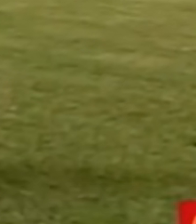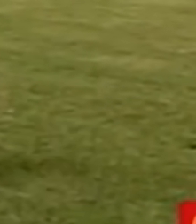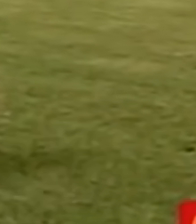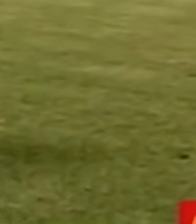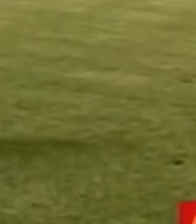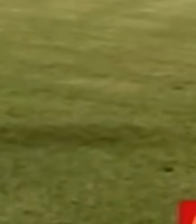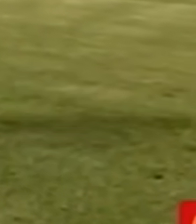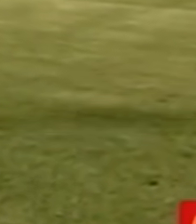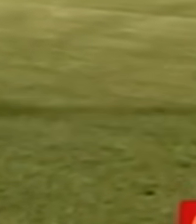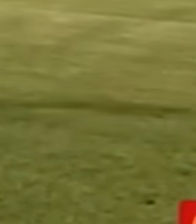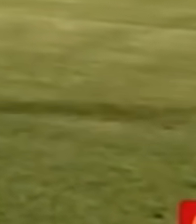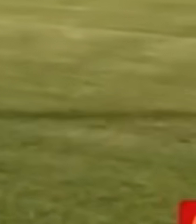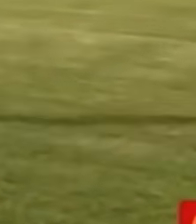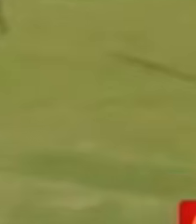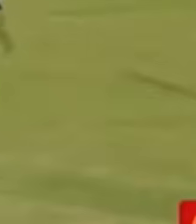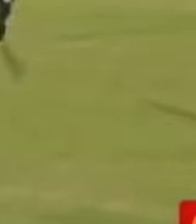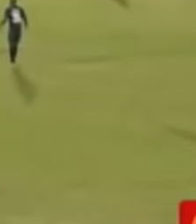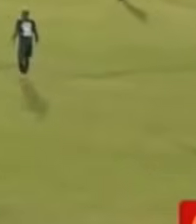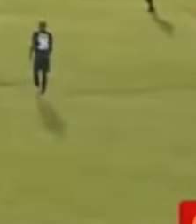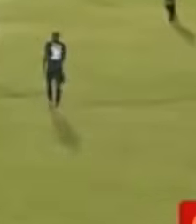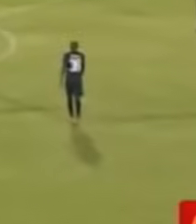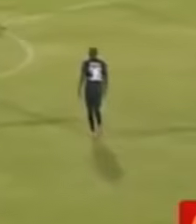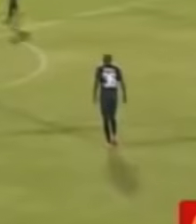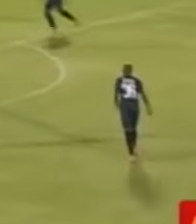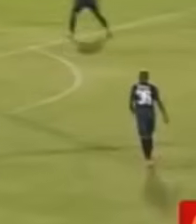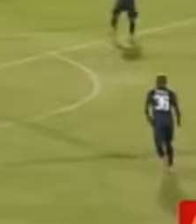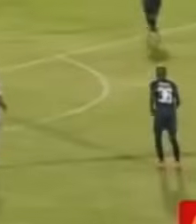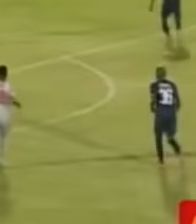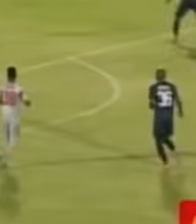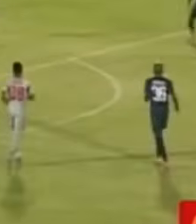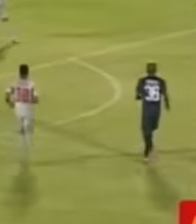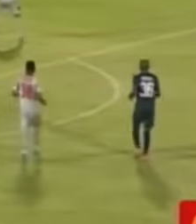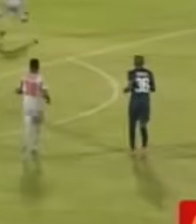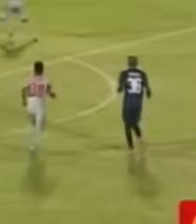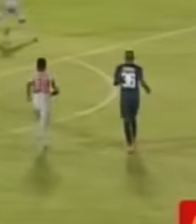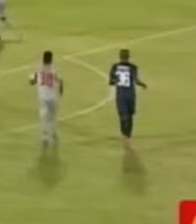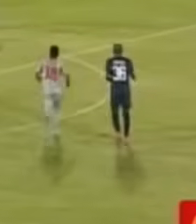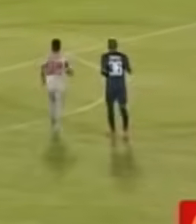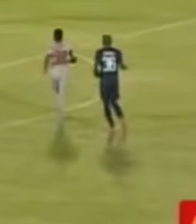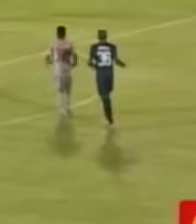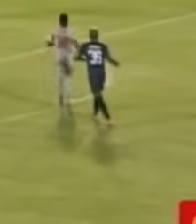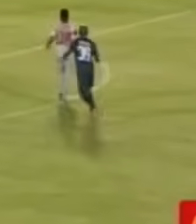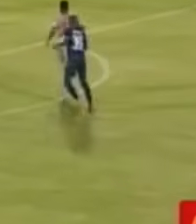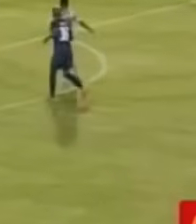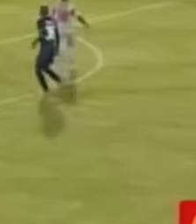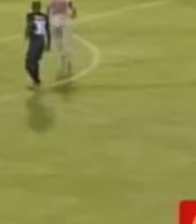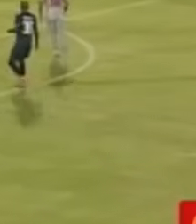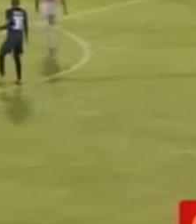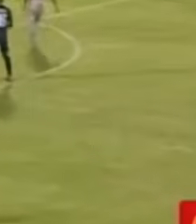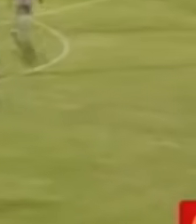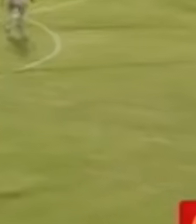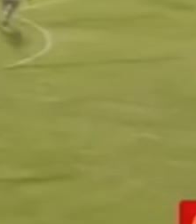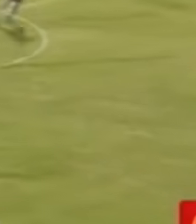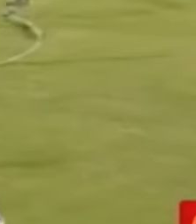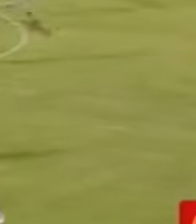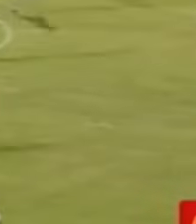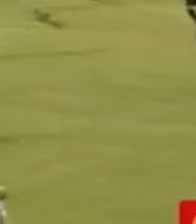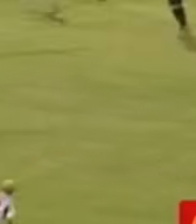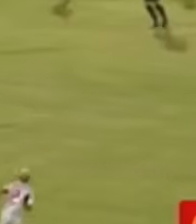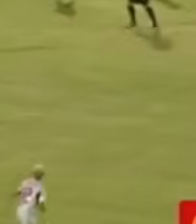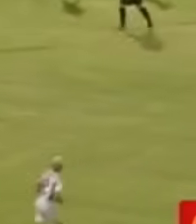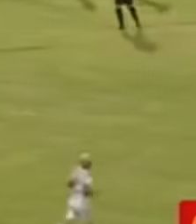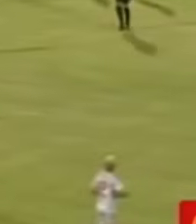for Richards Bay. As Tembu delivers it in, He's gone deep, Siema, not quite certain of who was